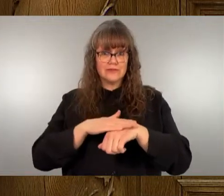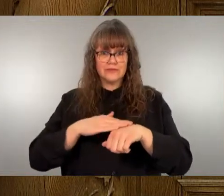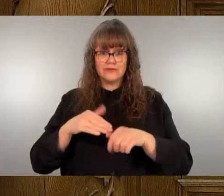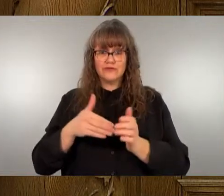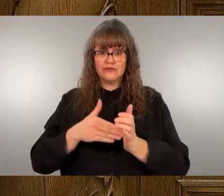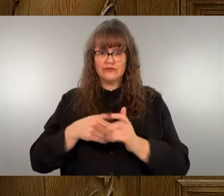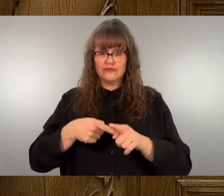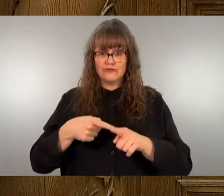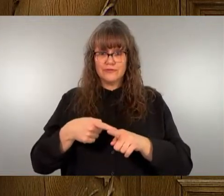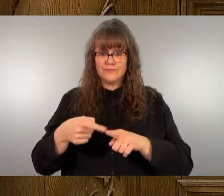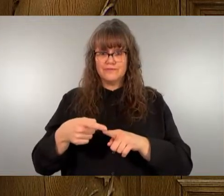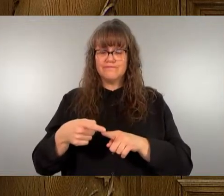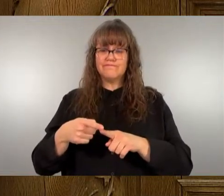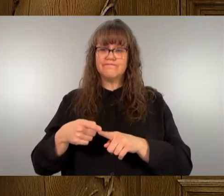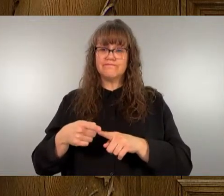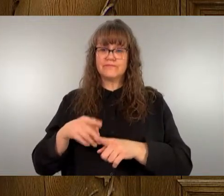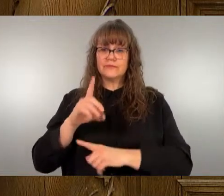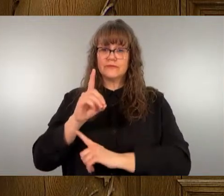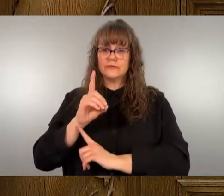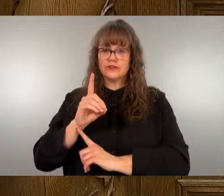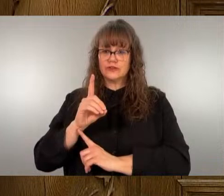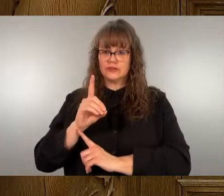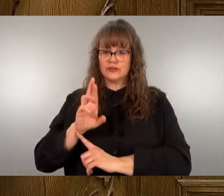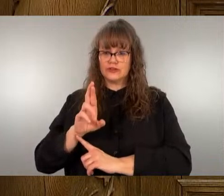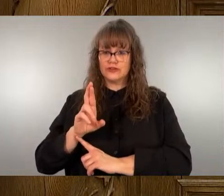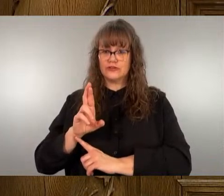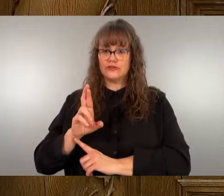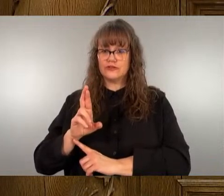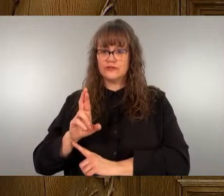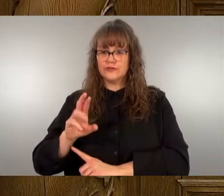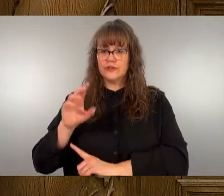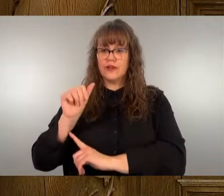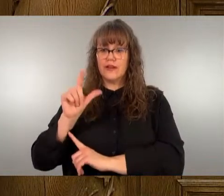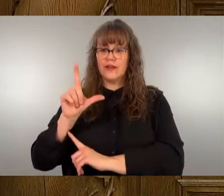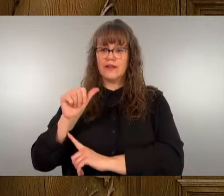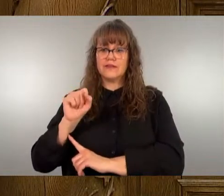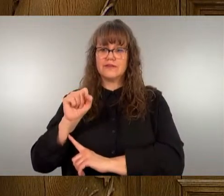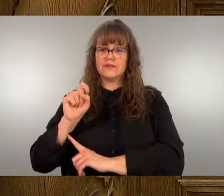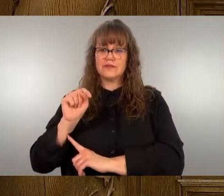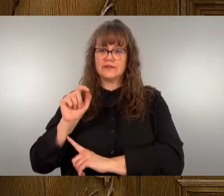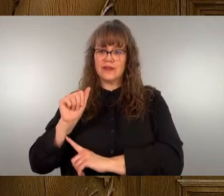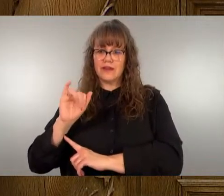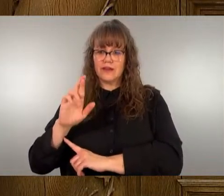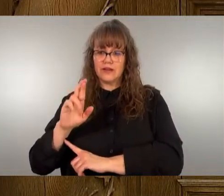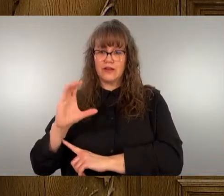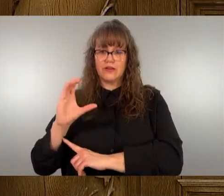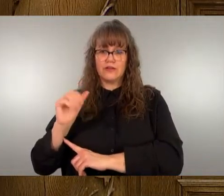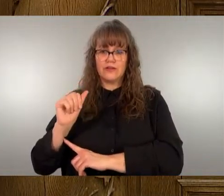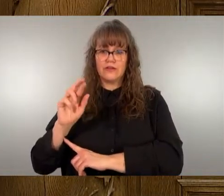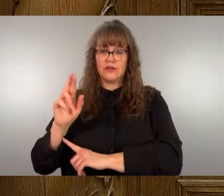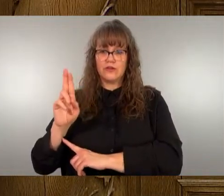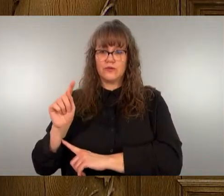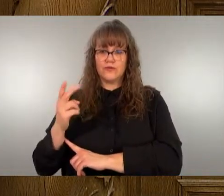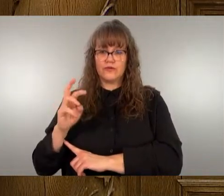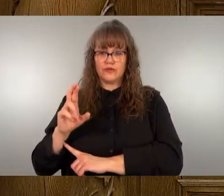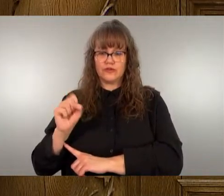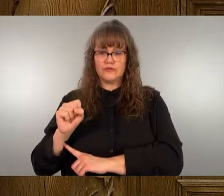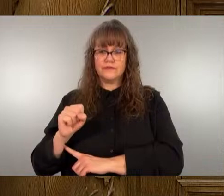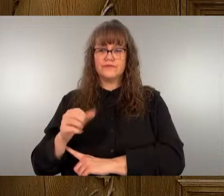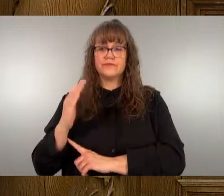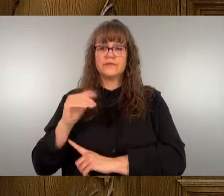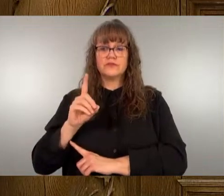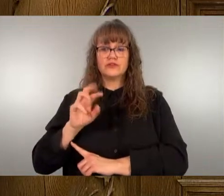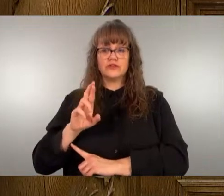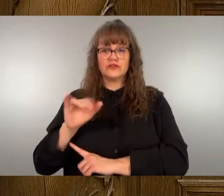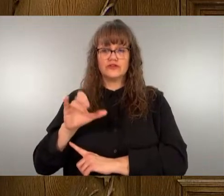sports medicine Dr. Jack Taunton. We also mourn psychologist Sue Johnson. From the